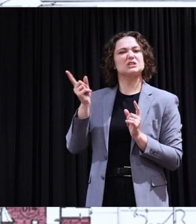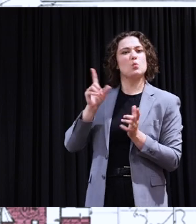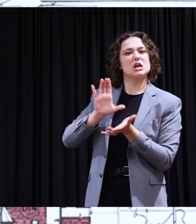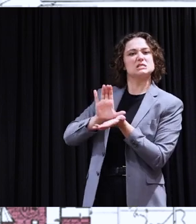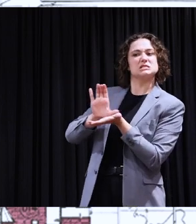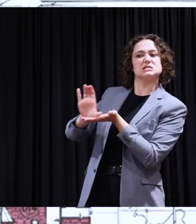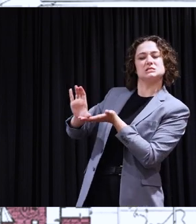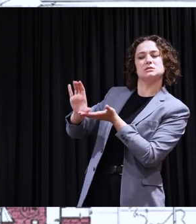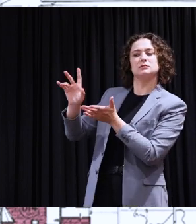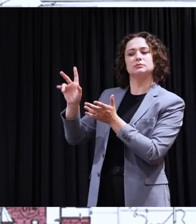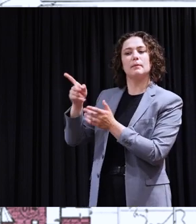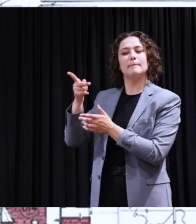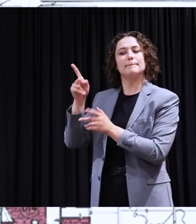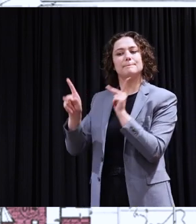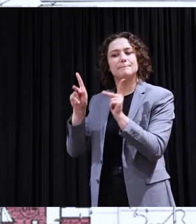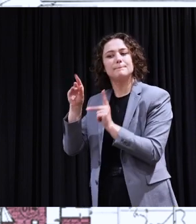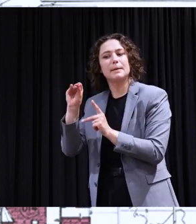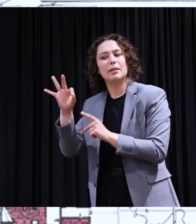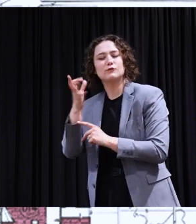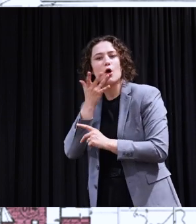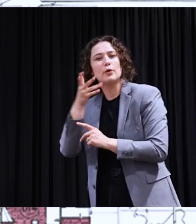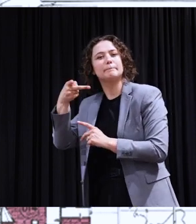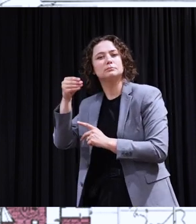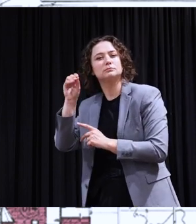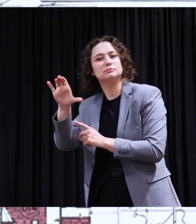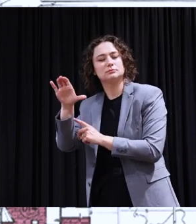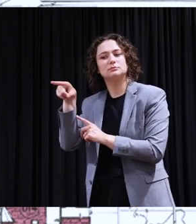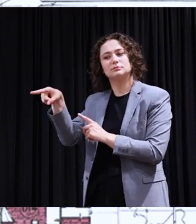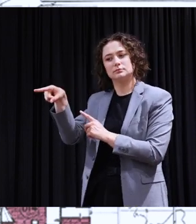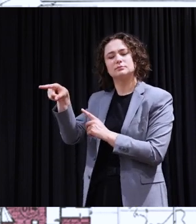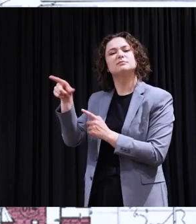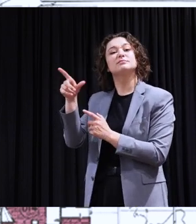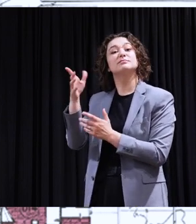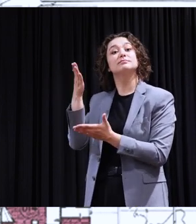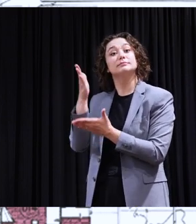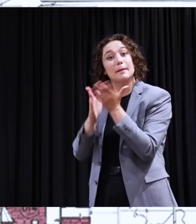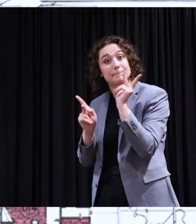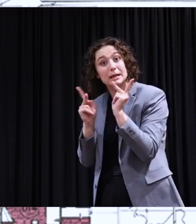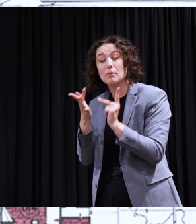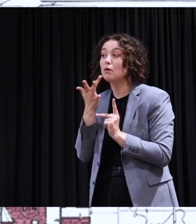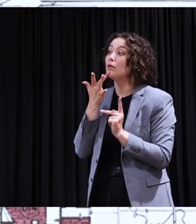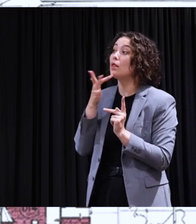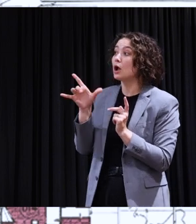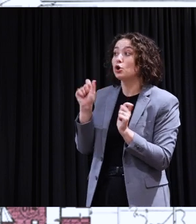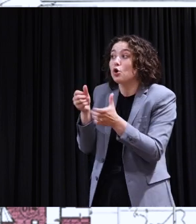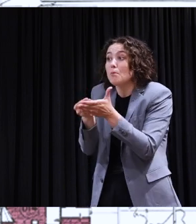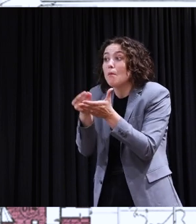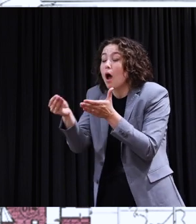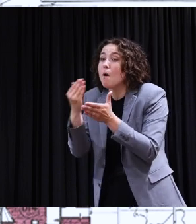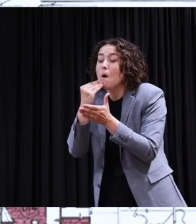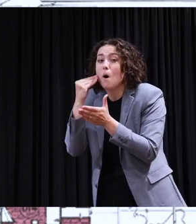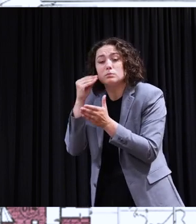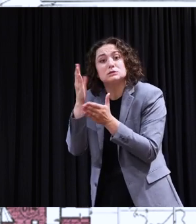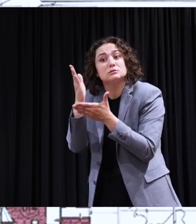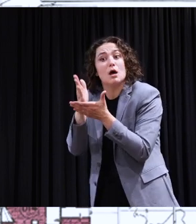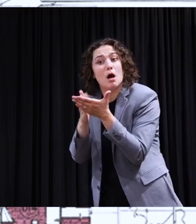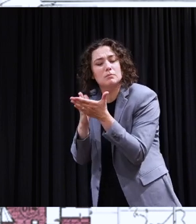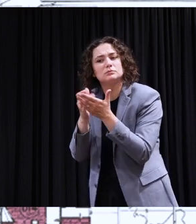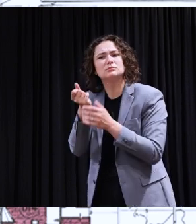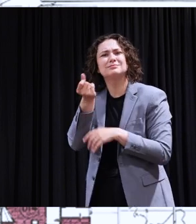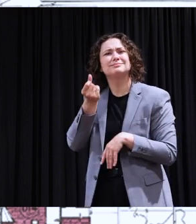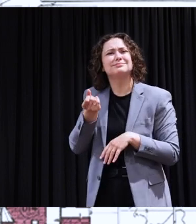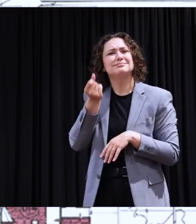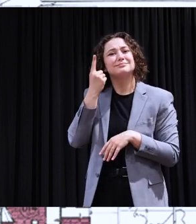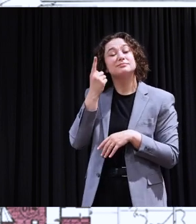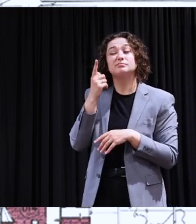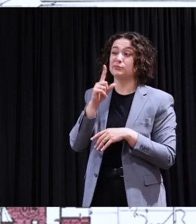together and allowed some of those people were lucky enough to have homes that they can purchase and be a homeowner. But predominantly because they